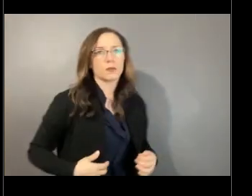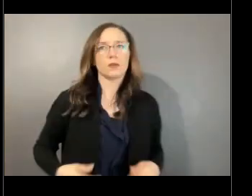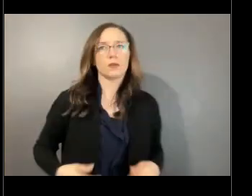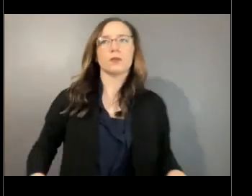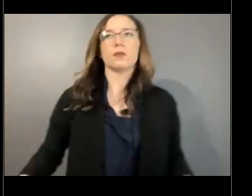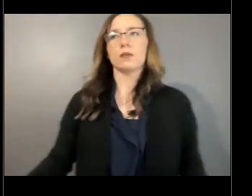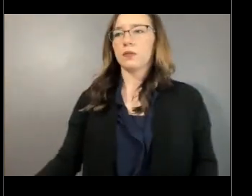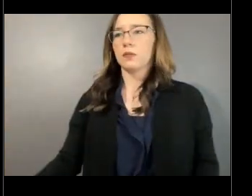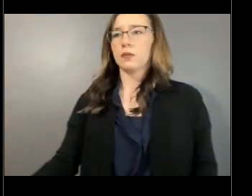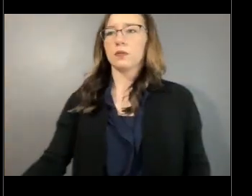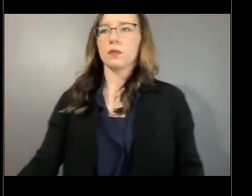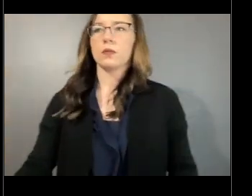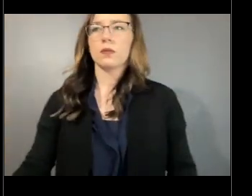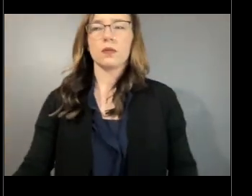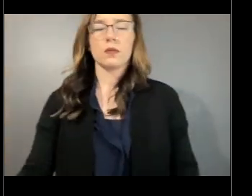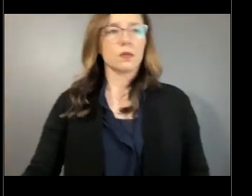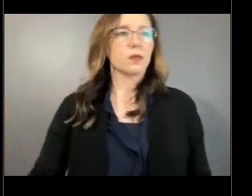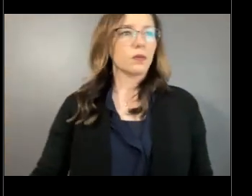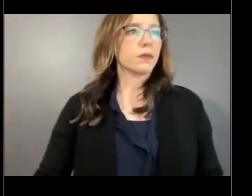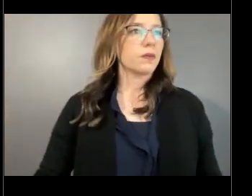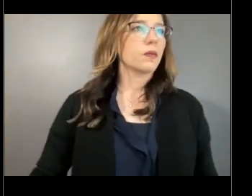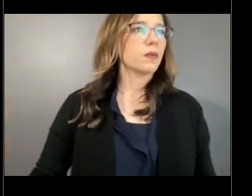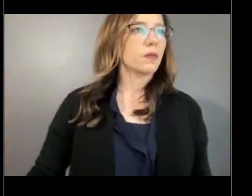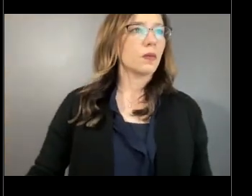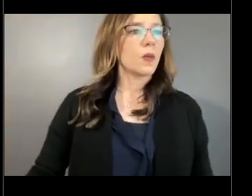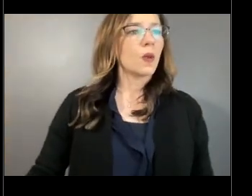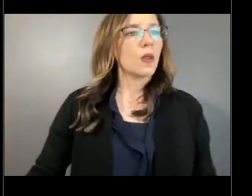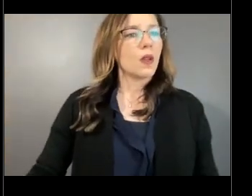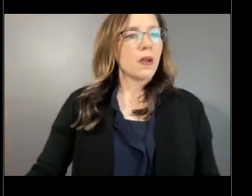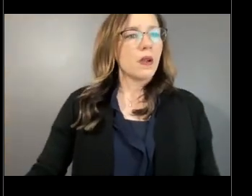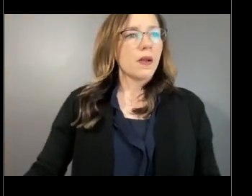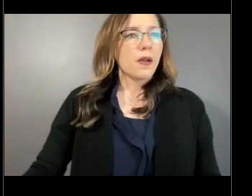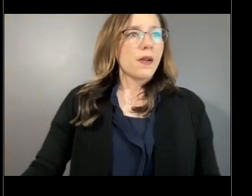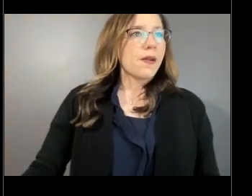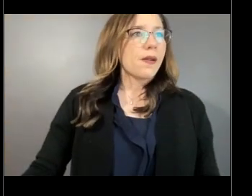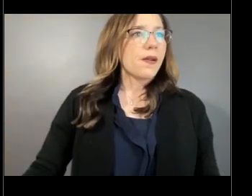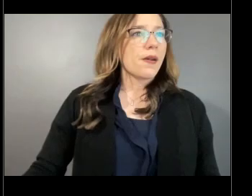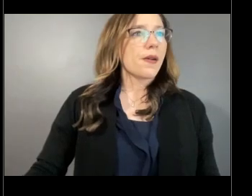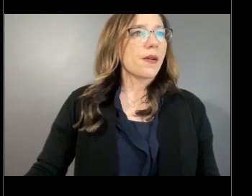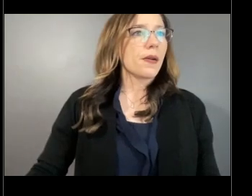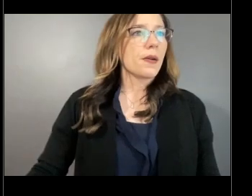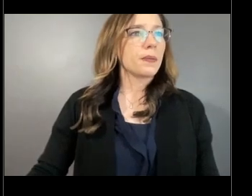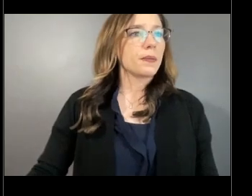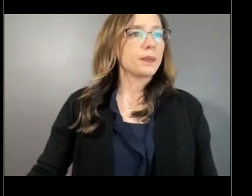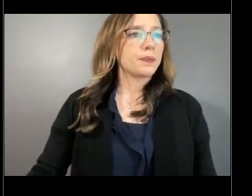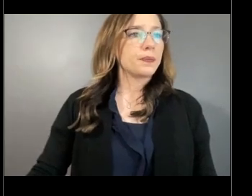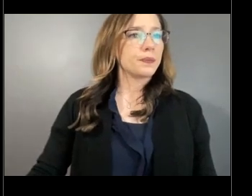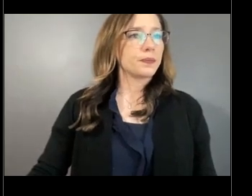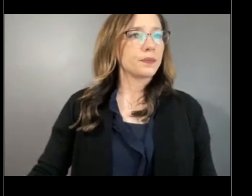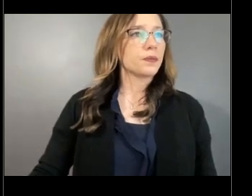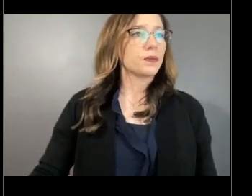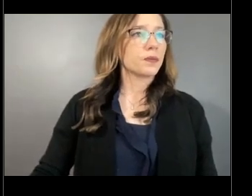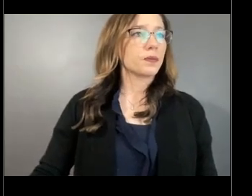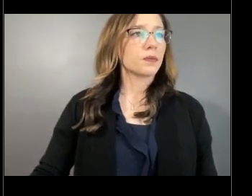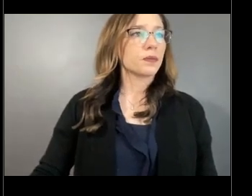And when a tapered threshold is used, the maximum height is 1/2 inch.